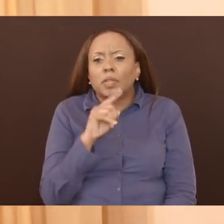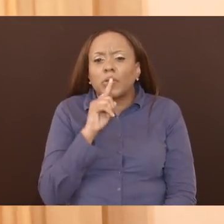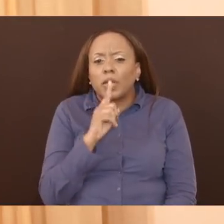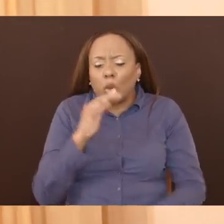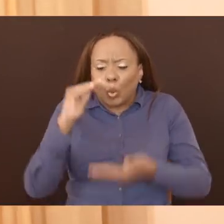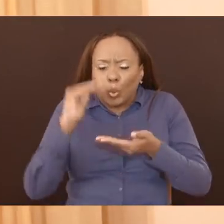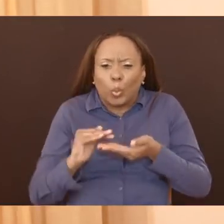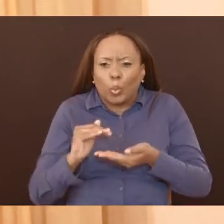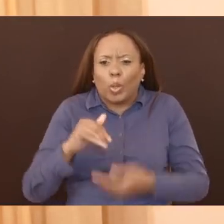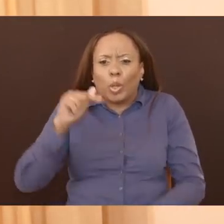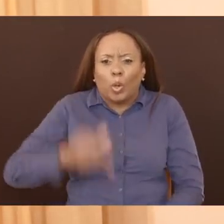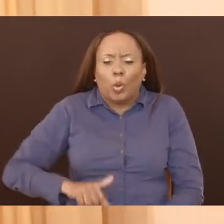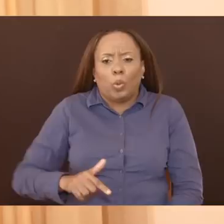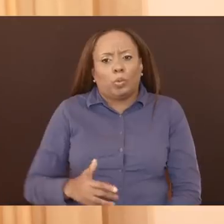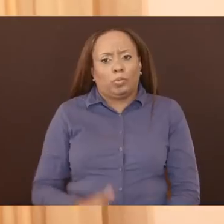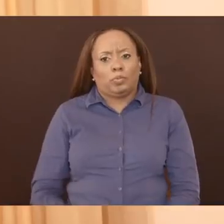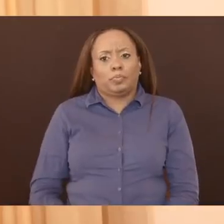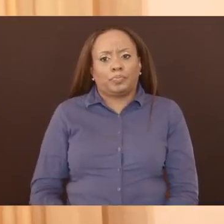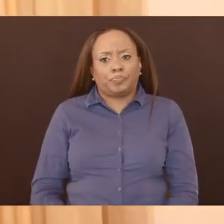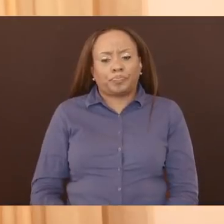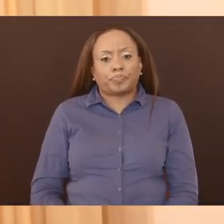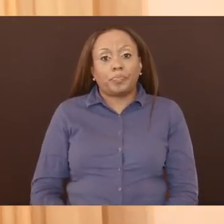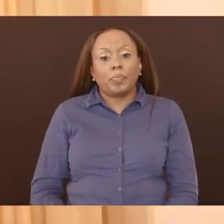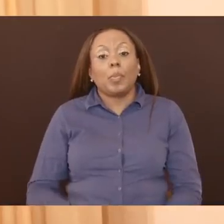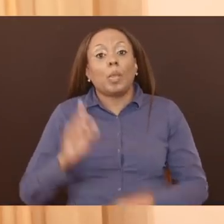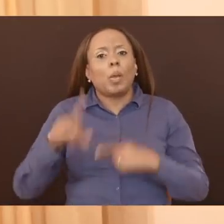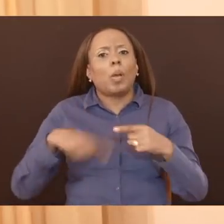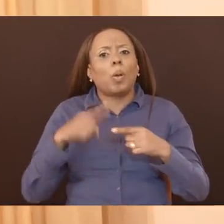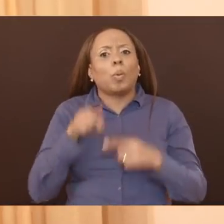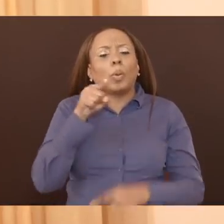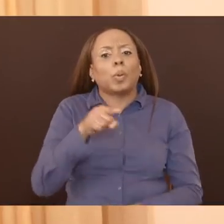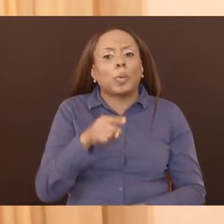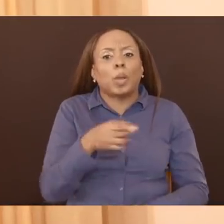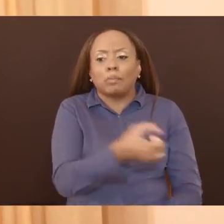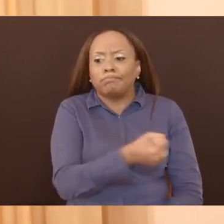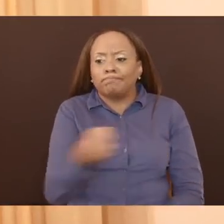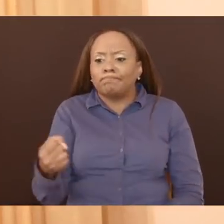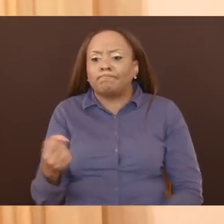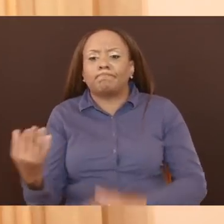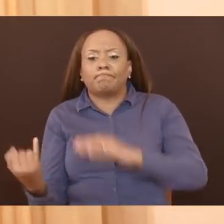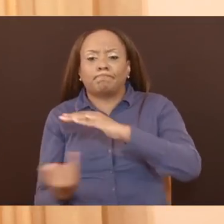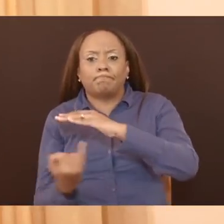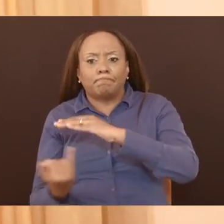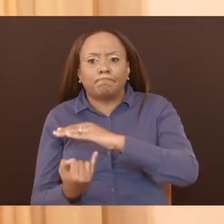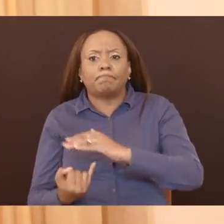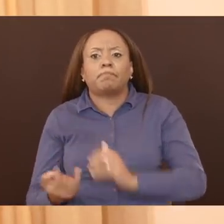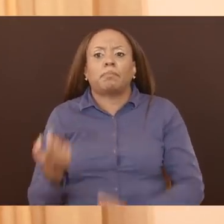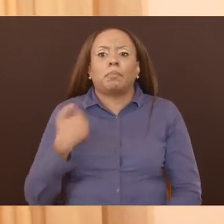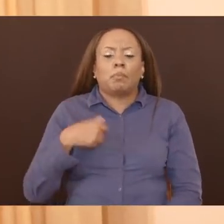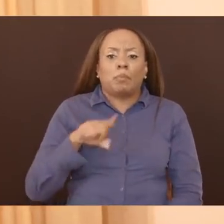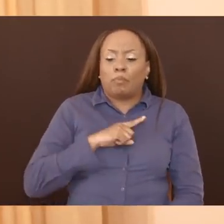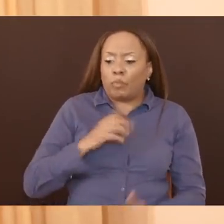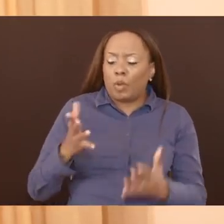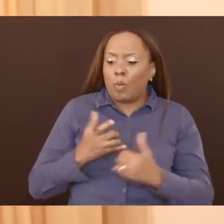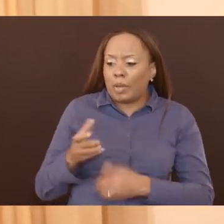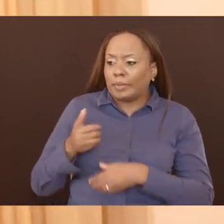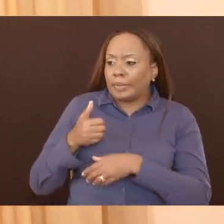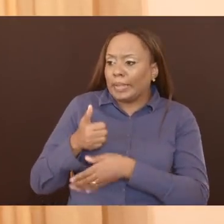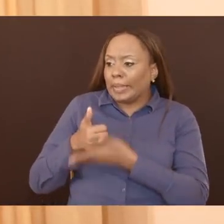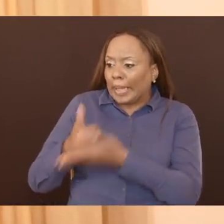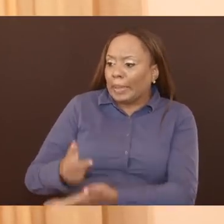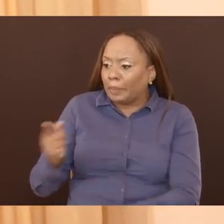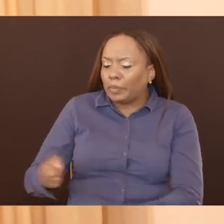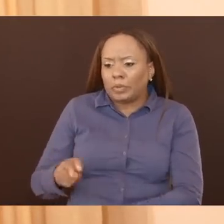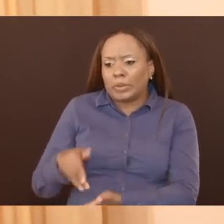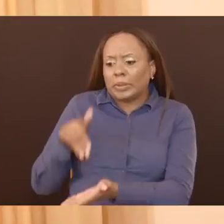why? When persons are isolated, the purpose is first and foremost for us to give you medical help as soon as